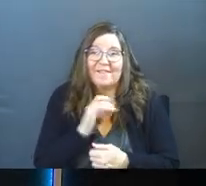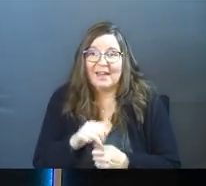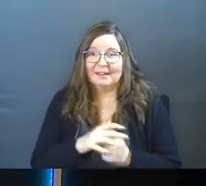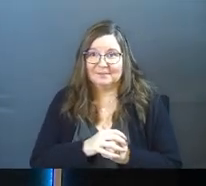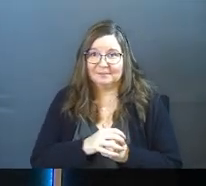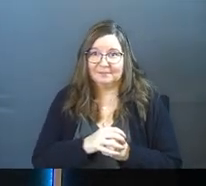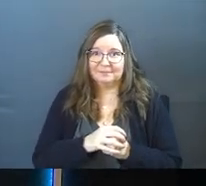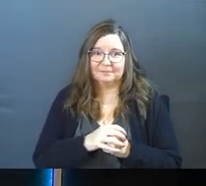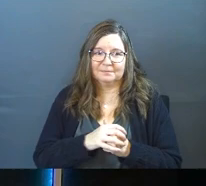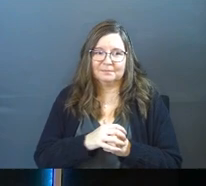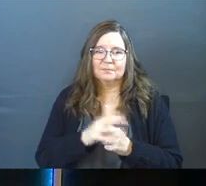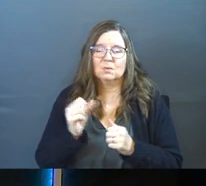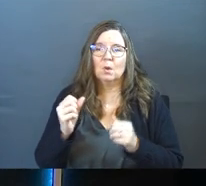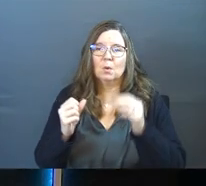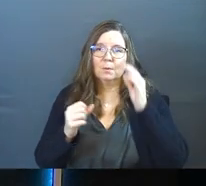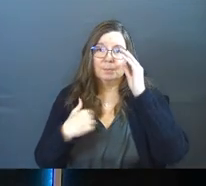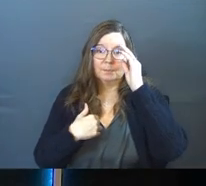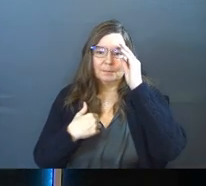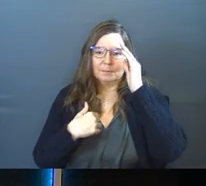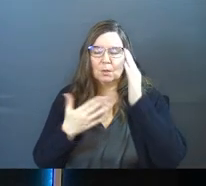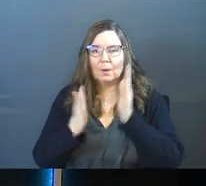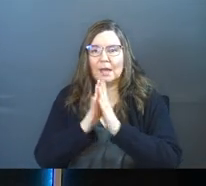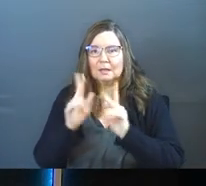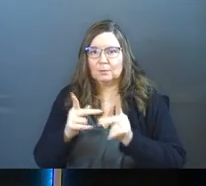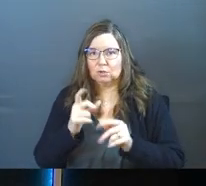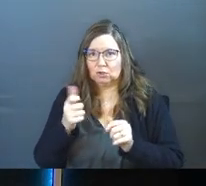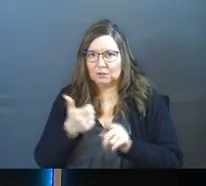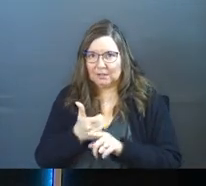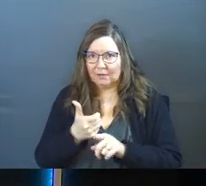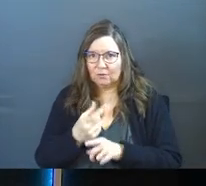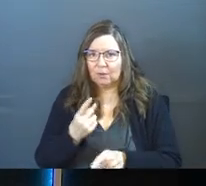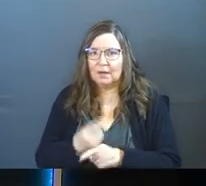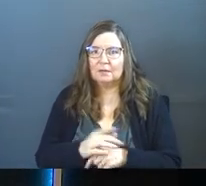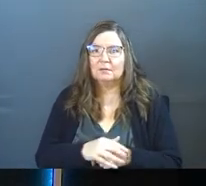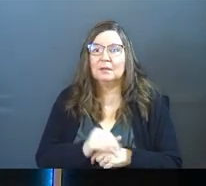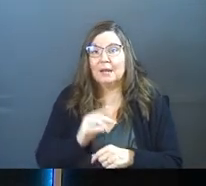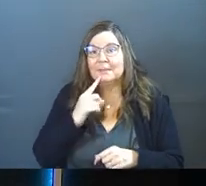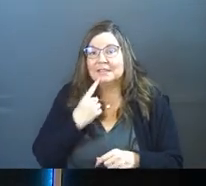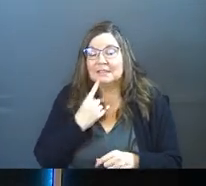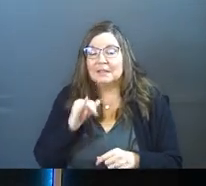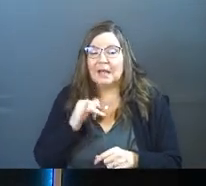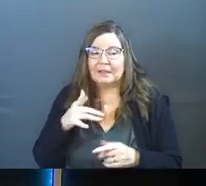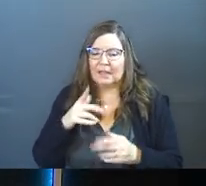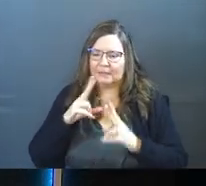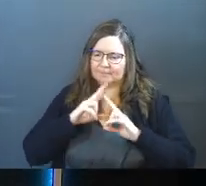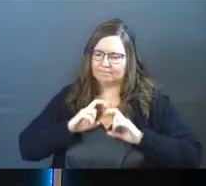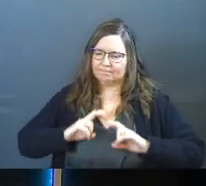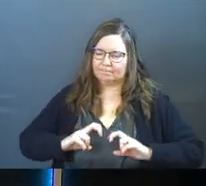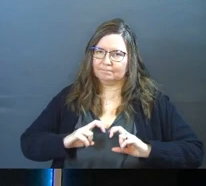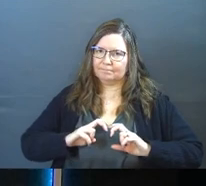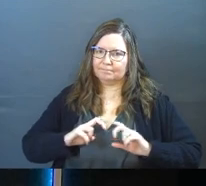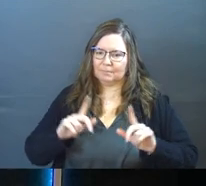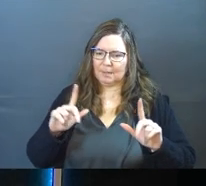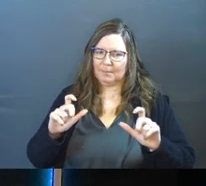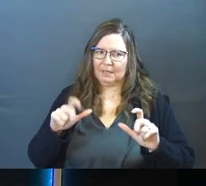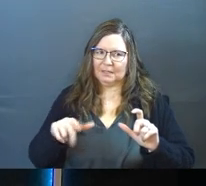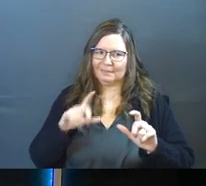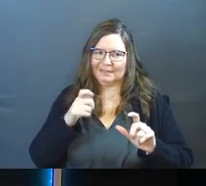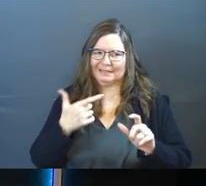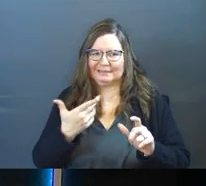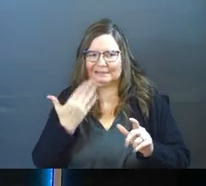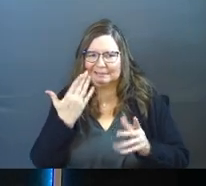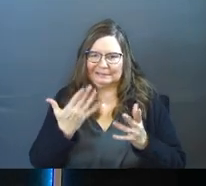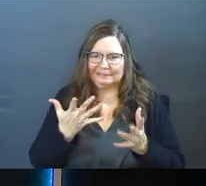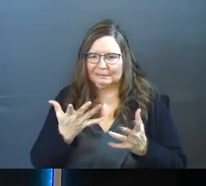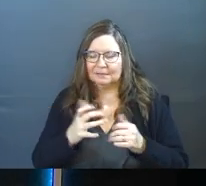that. So ask these questions to yourself, right? And be serious. Like, let this go deep. Maybe you take a picture of this because you're like, yeah, I